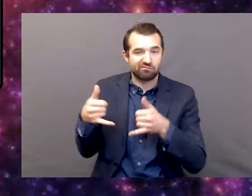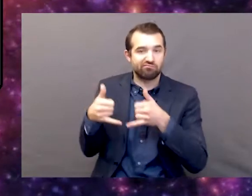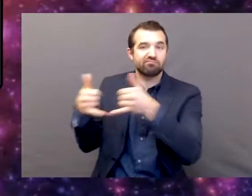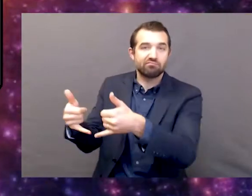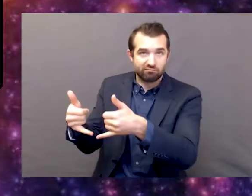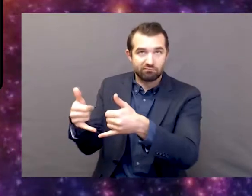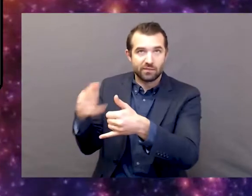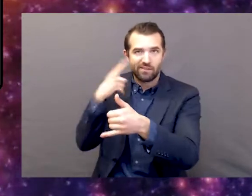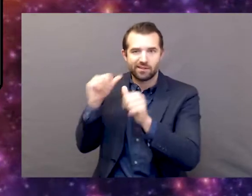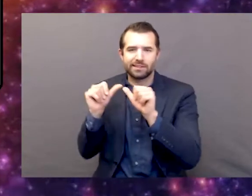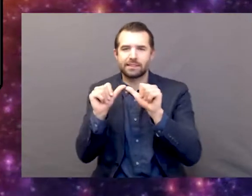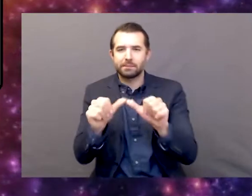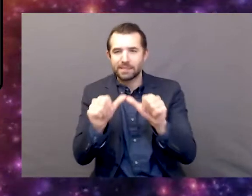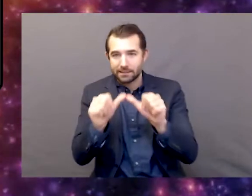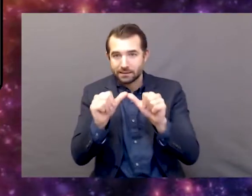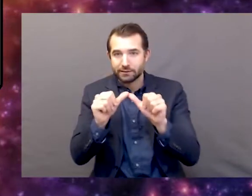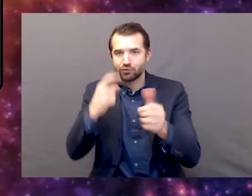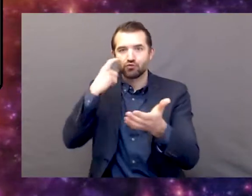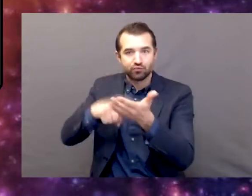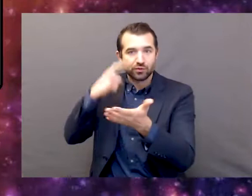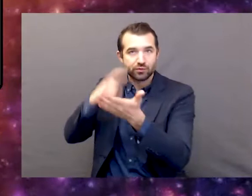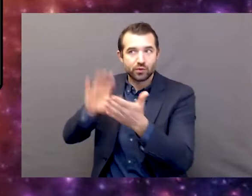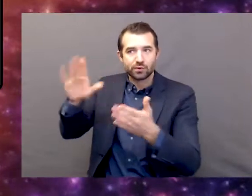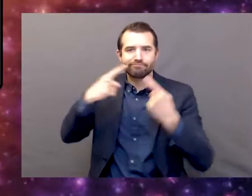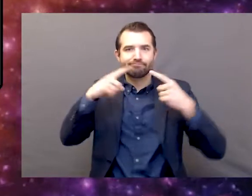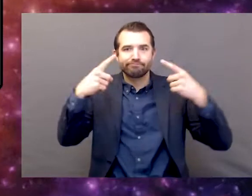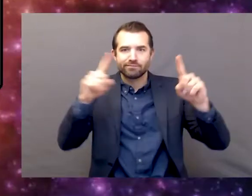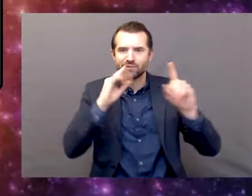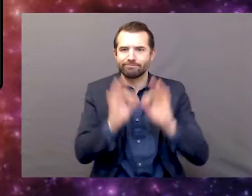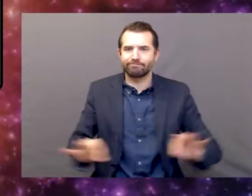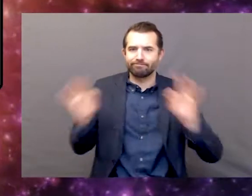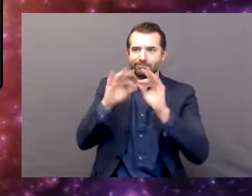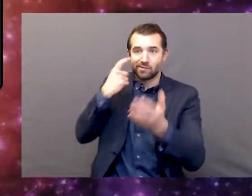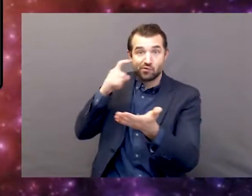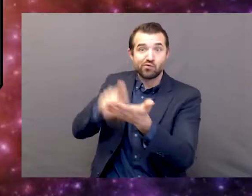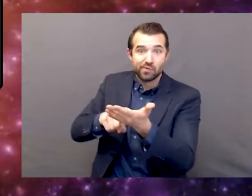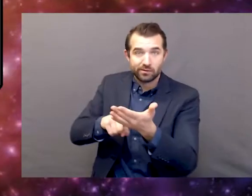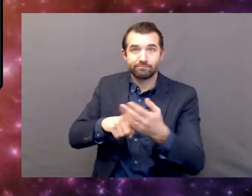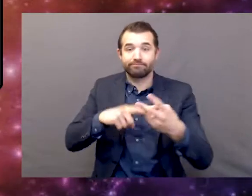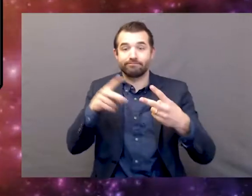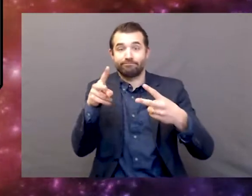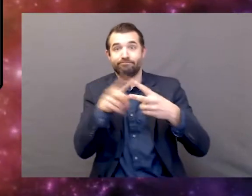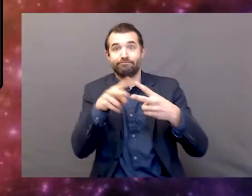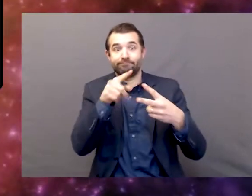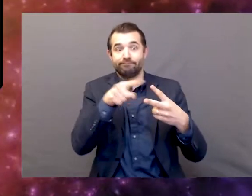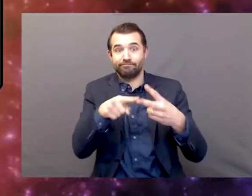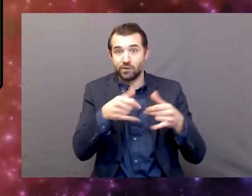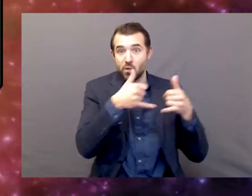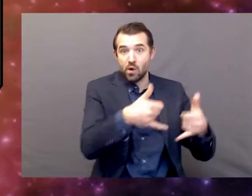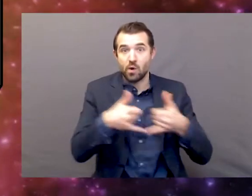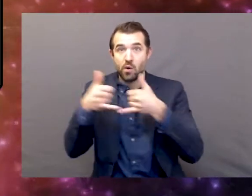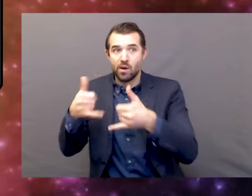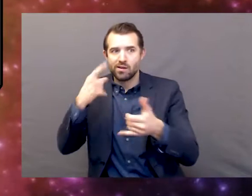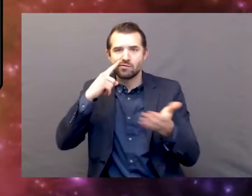both the sciences and the humanities is acknowledged. These two awards, together with the Secretary's Research Prizes and